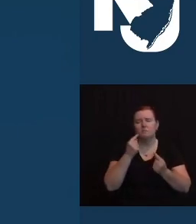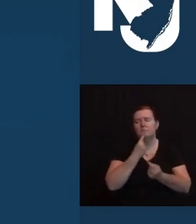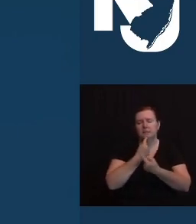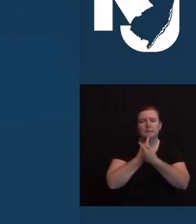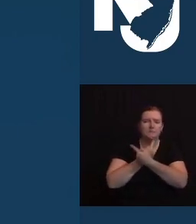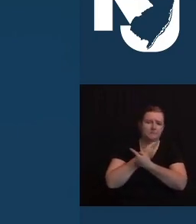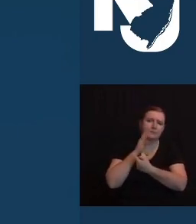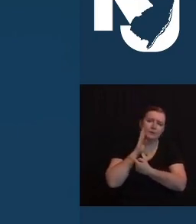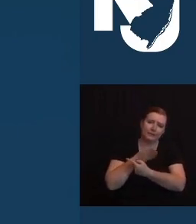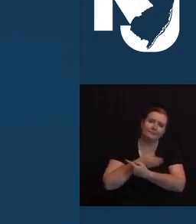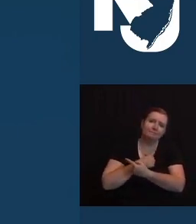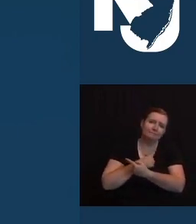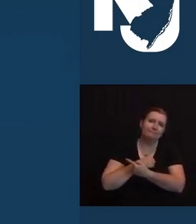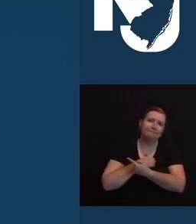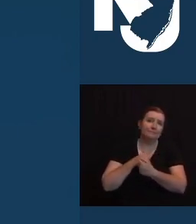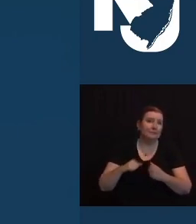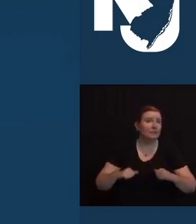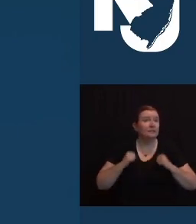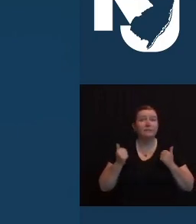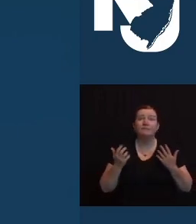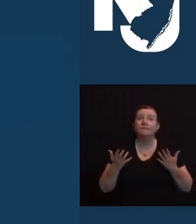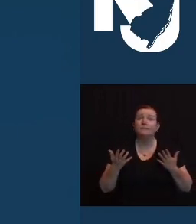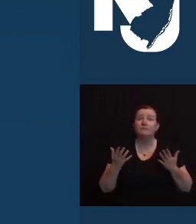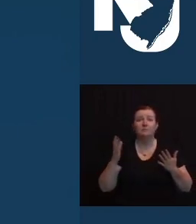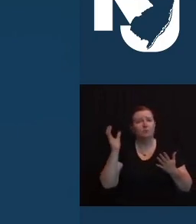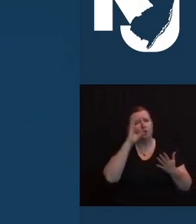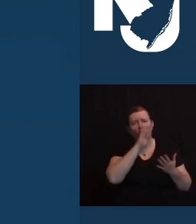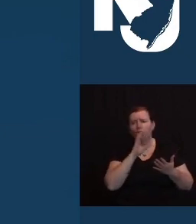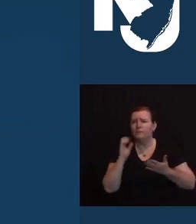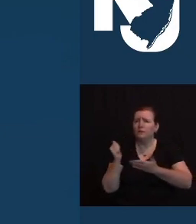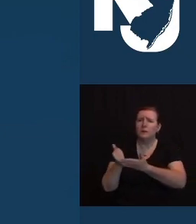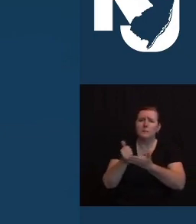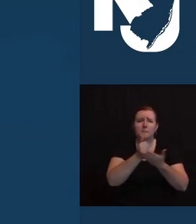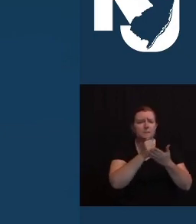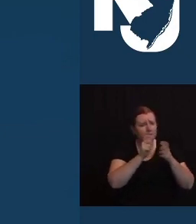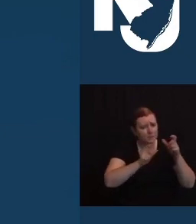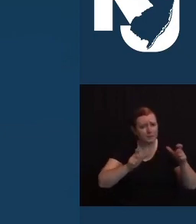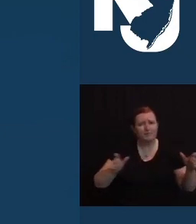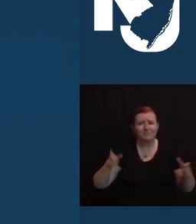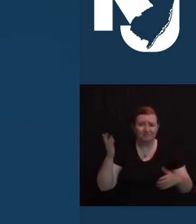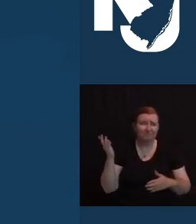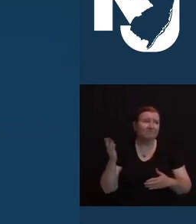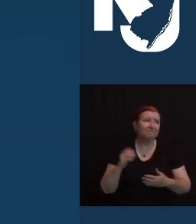He dedicated his life to seeking justice for others. May David's